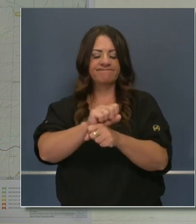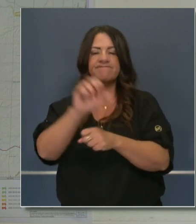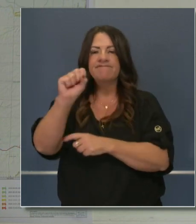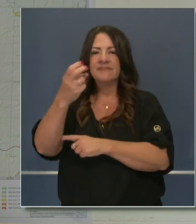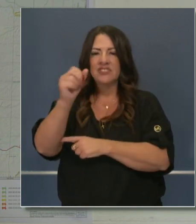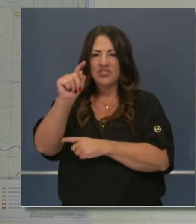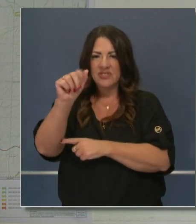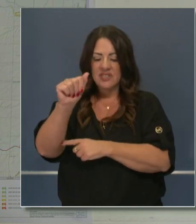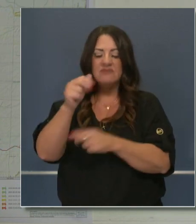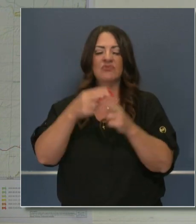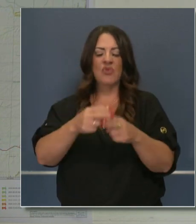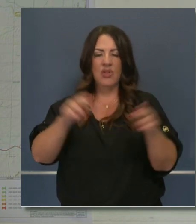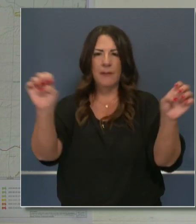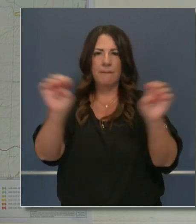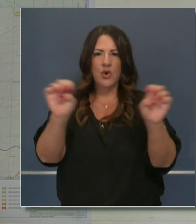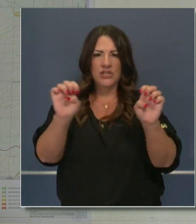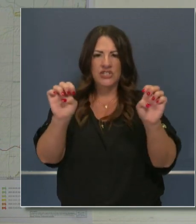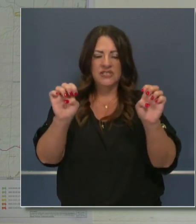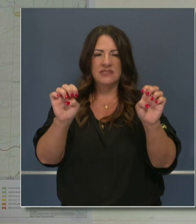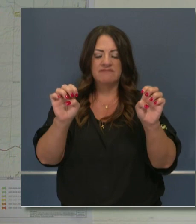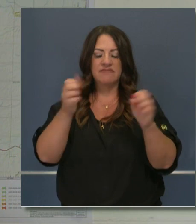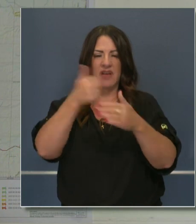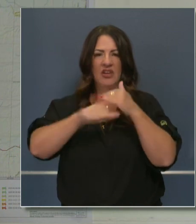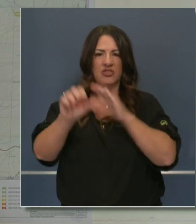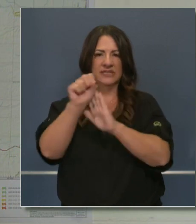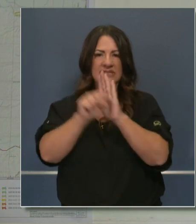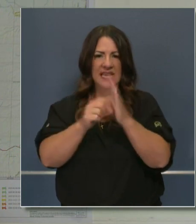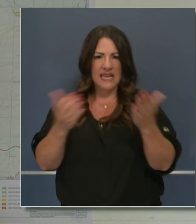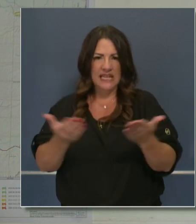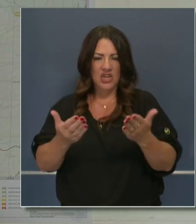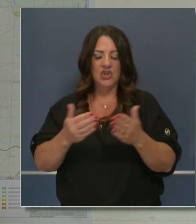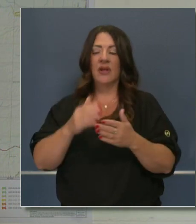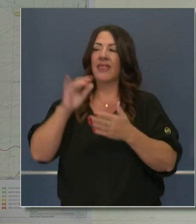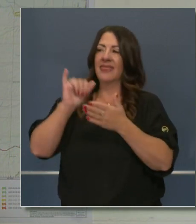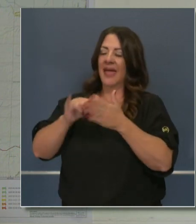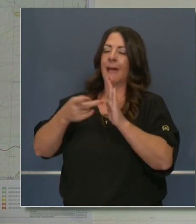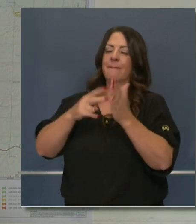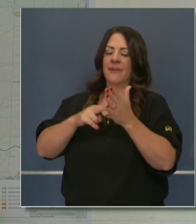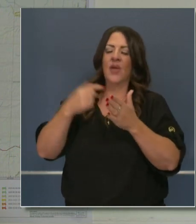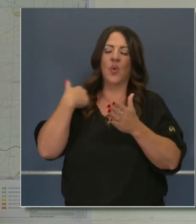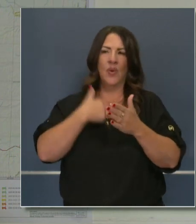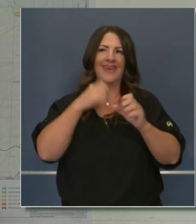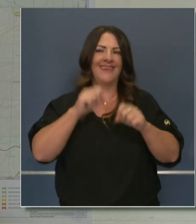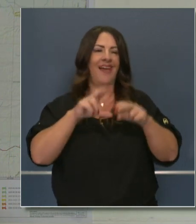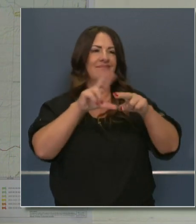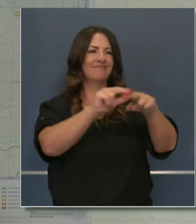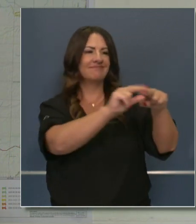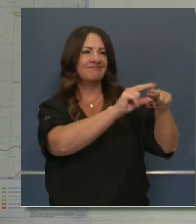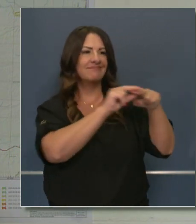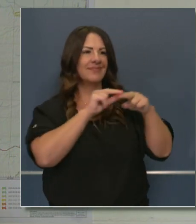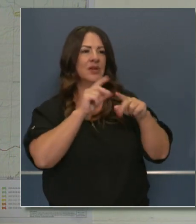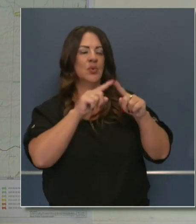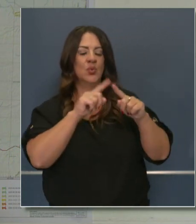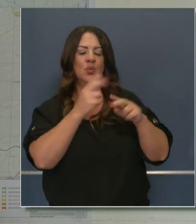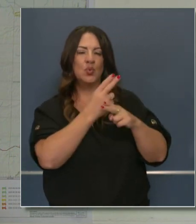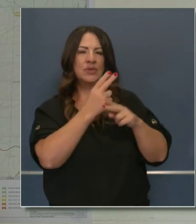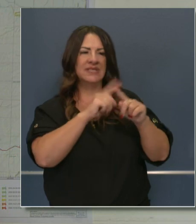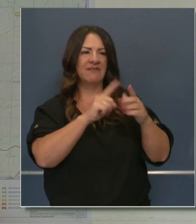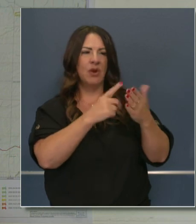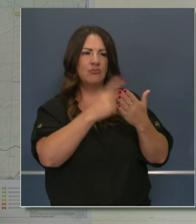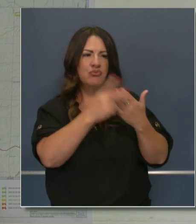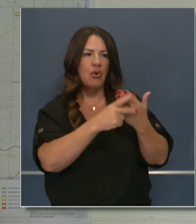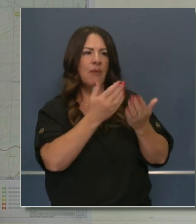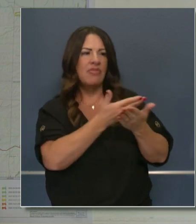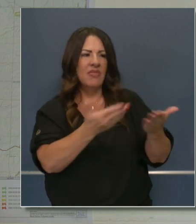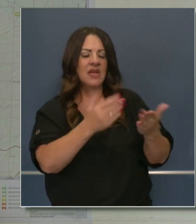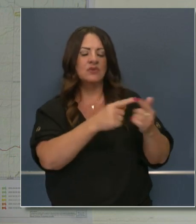fire. That of course, opened up a number of state programs. It focused state assets to support